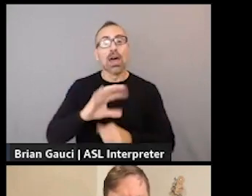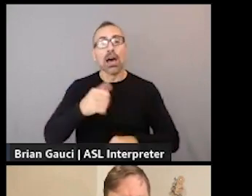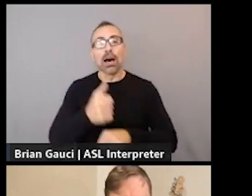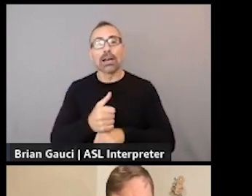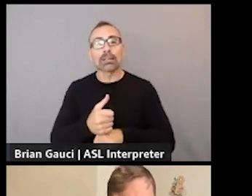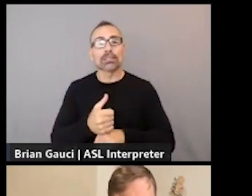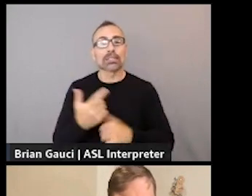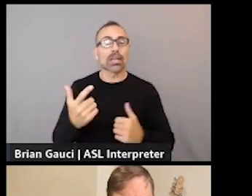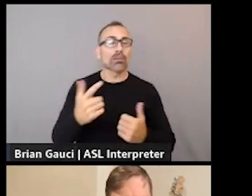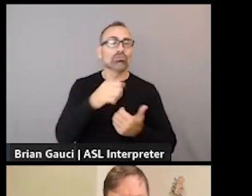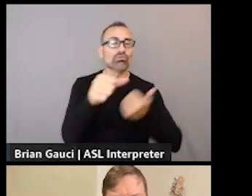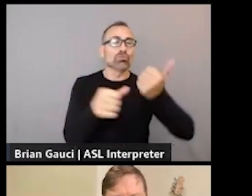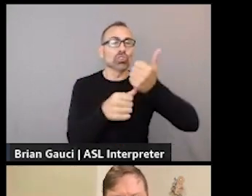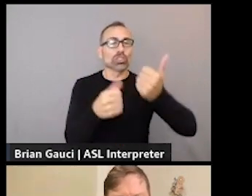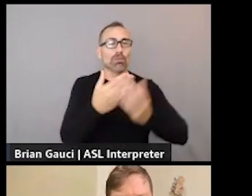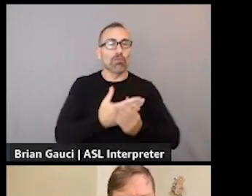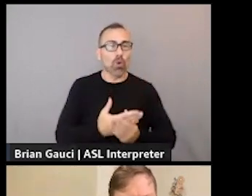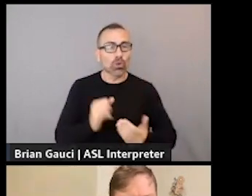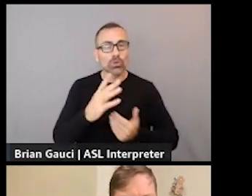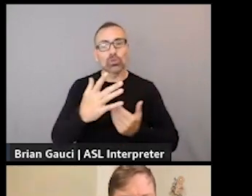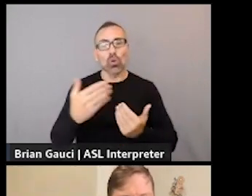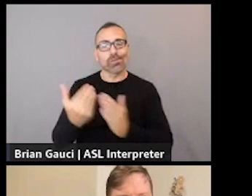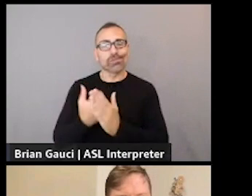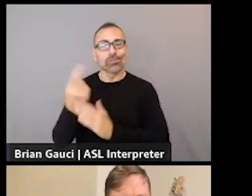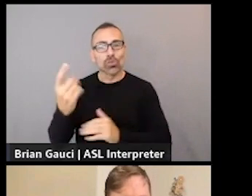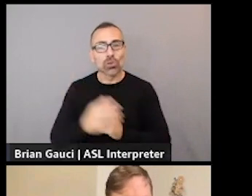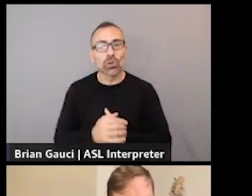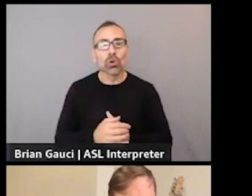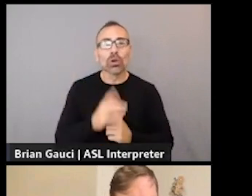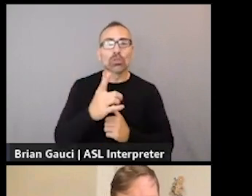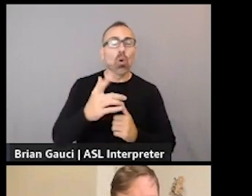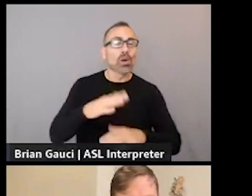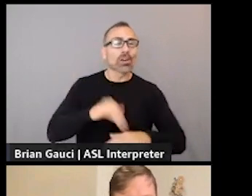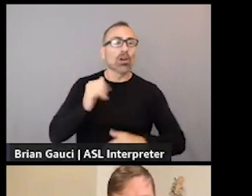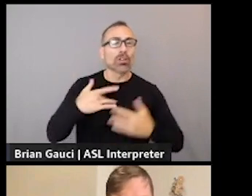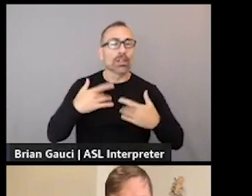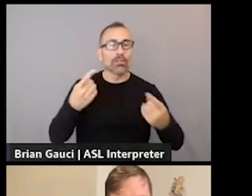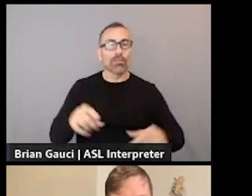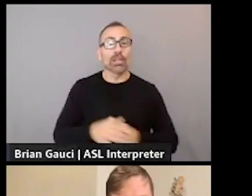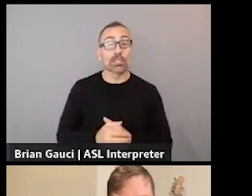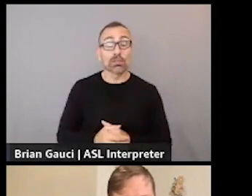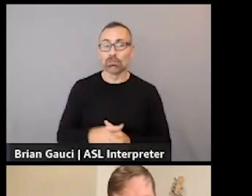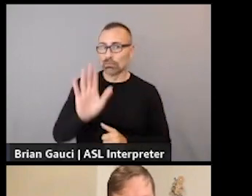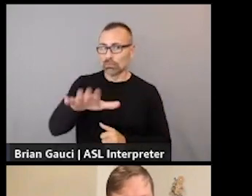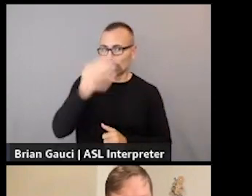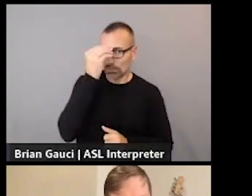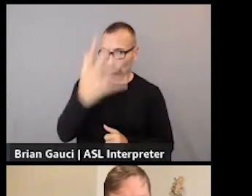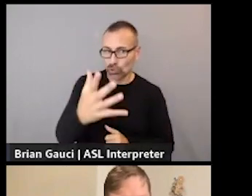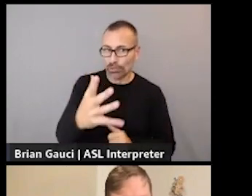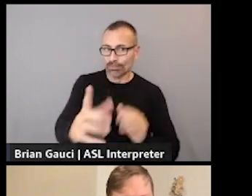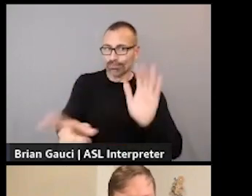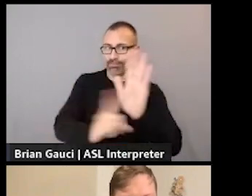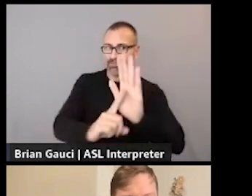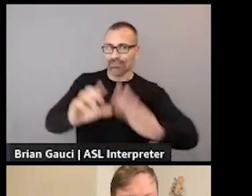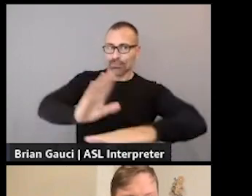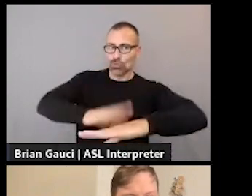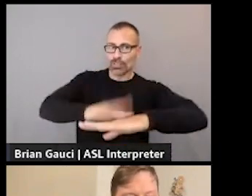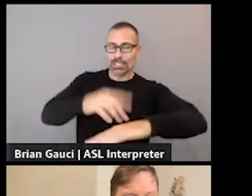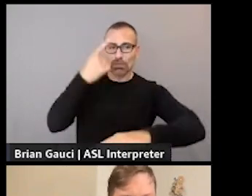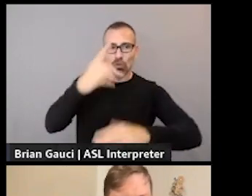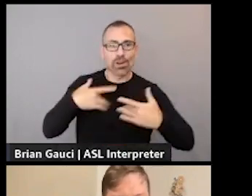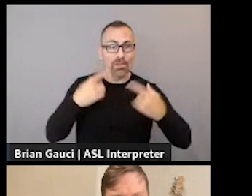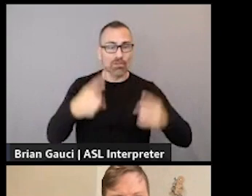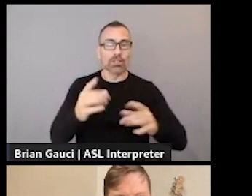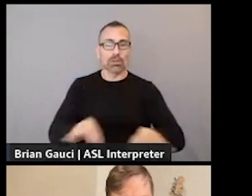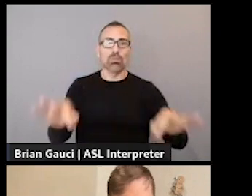new ones, crawl based on events. The event notification is really important too. So we talked about this event notification automation. So when new data